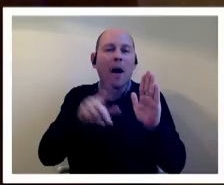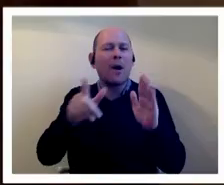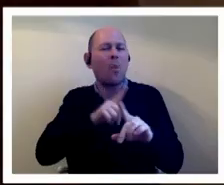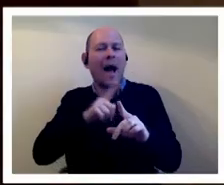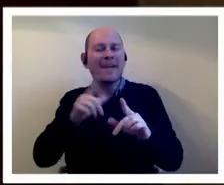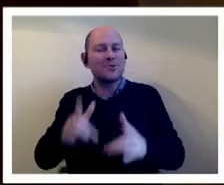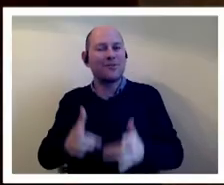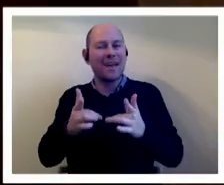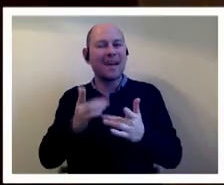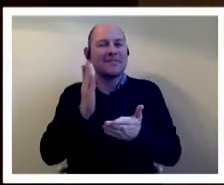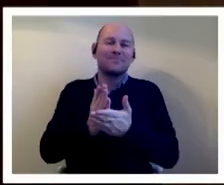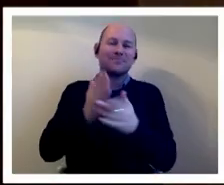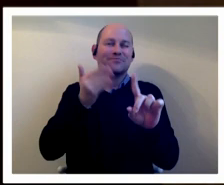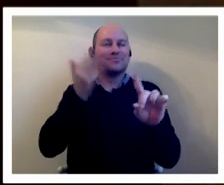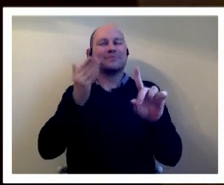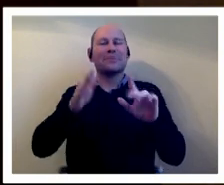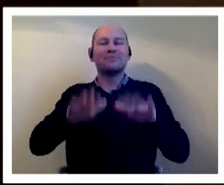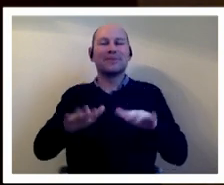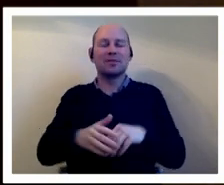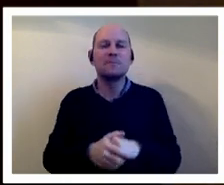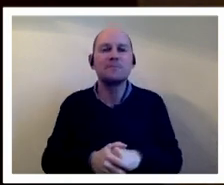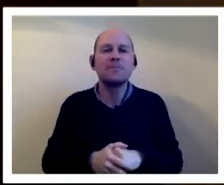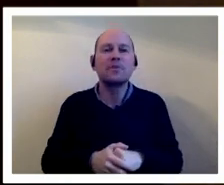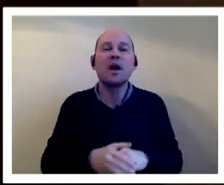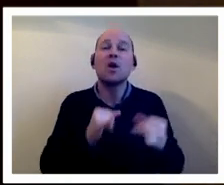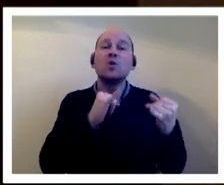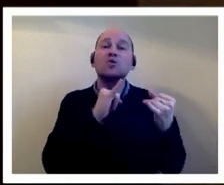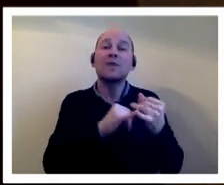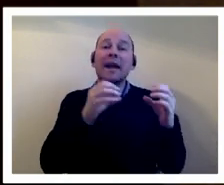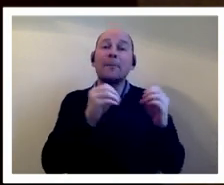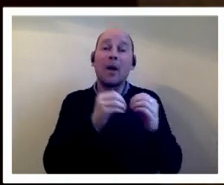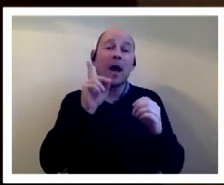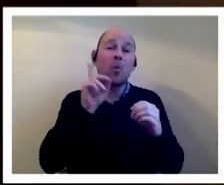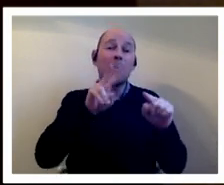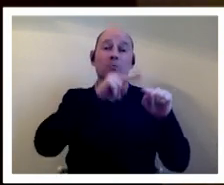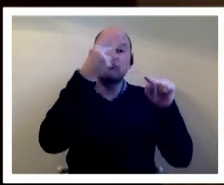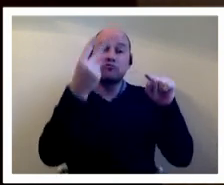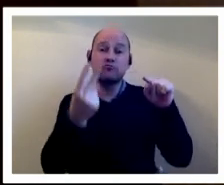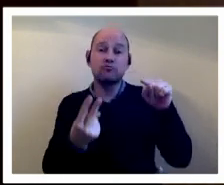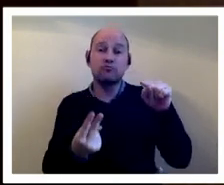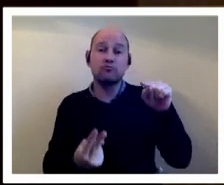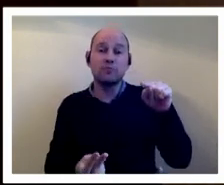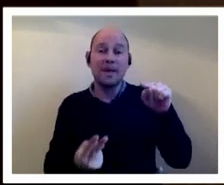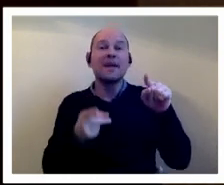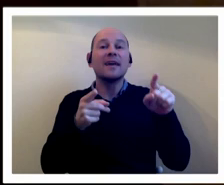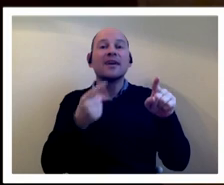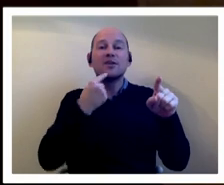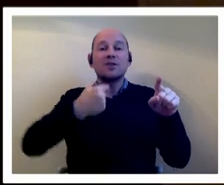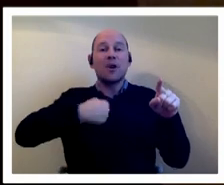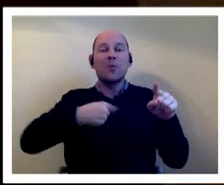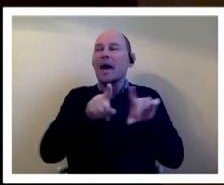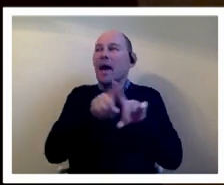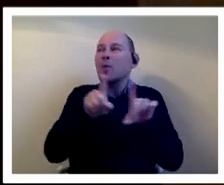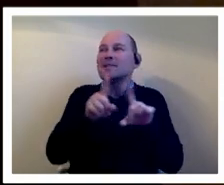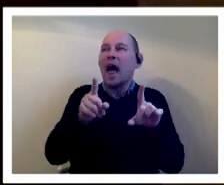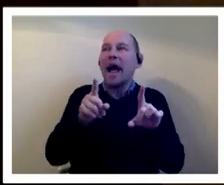lots of things i think um you know susanna bowyer one of the women who went over there you know the railings um you know some because she told me it was like it was like something out of carry